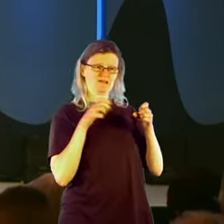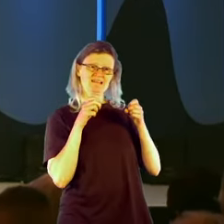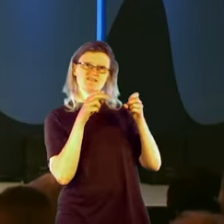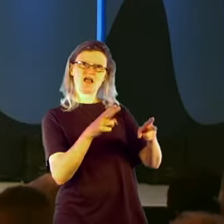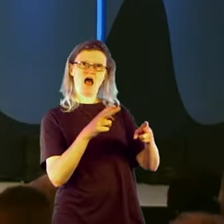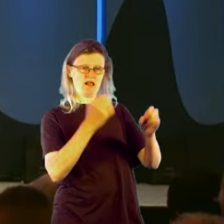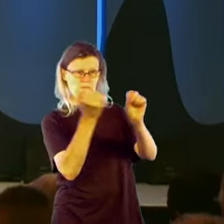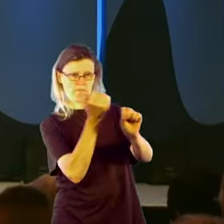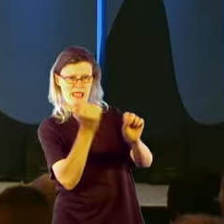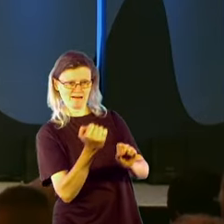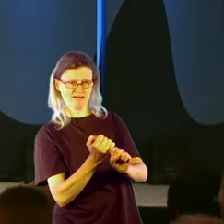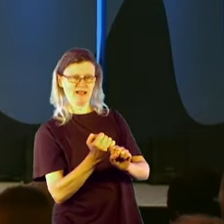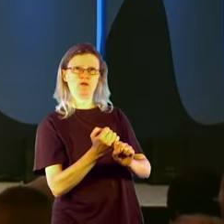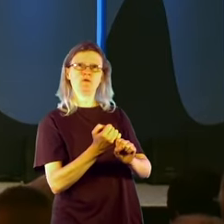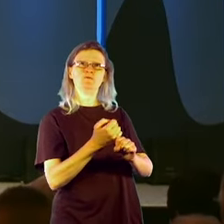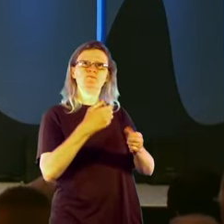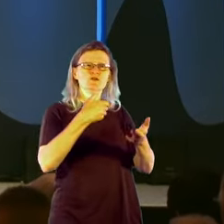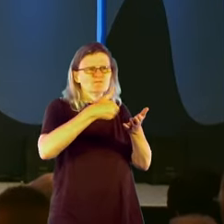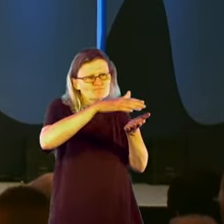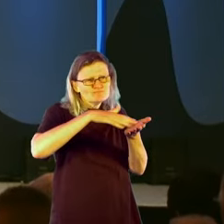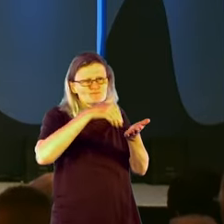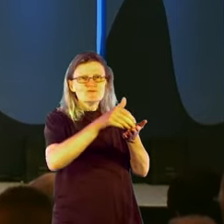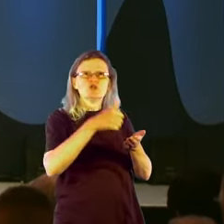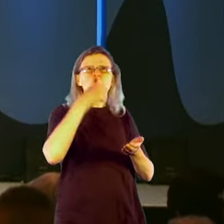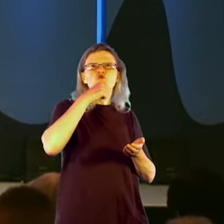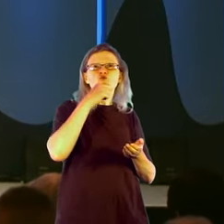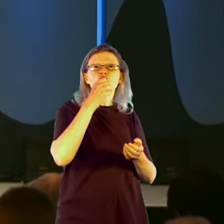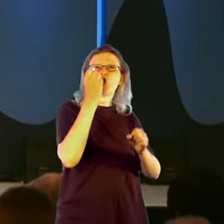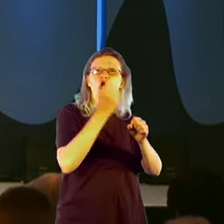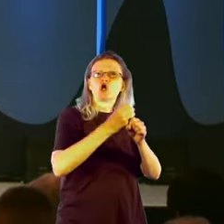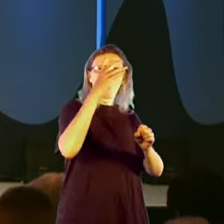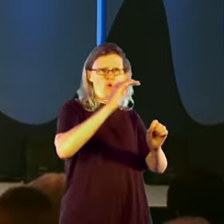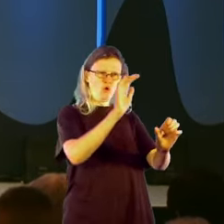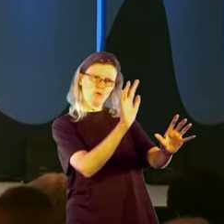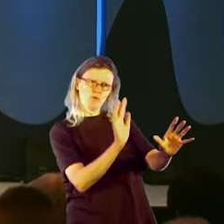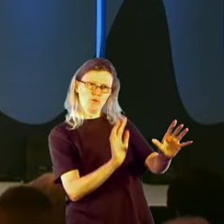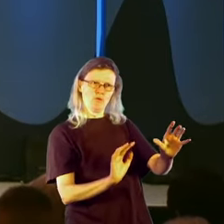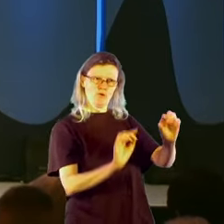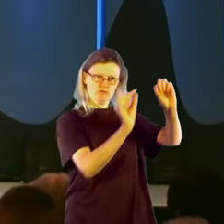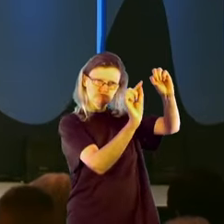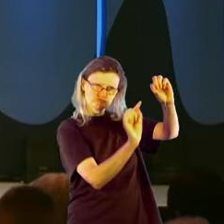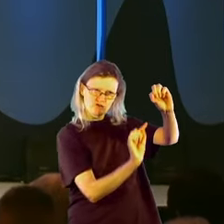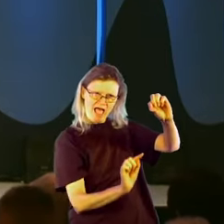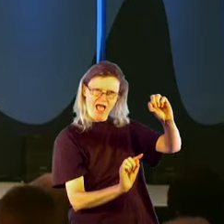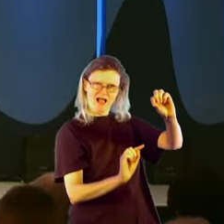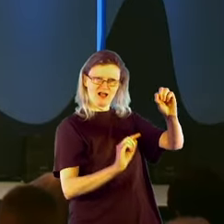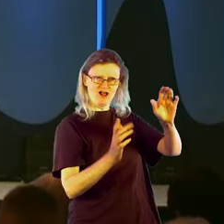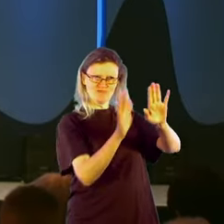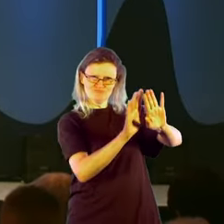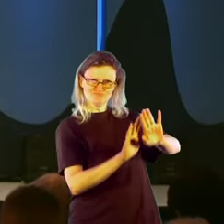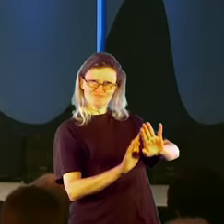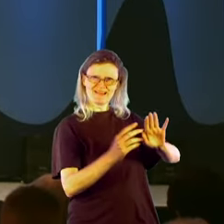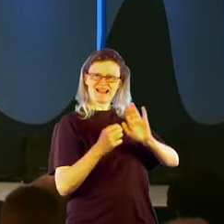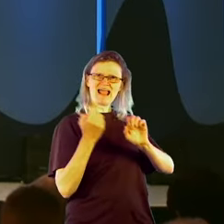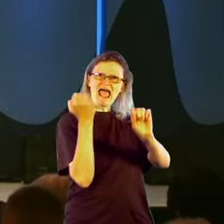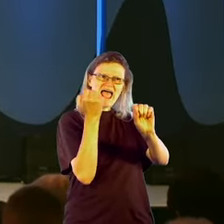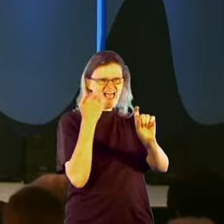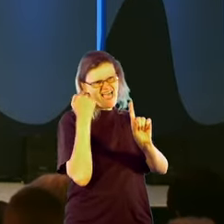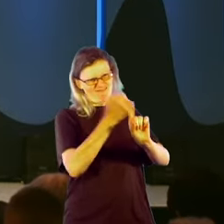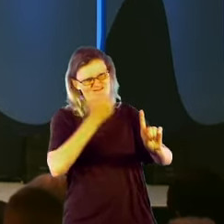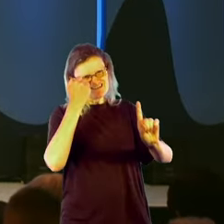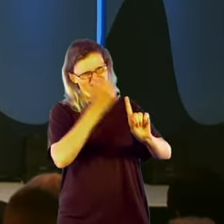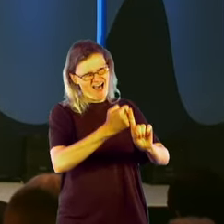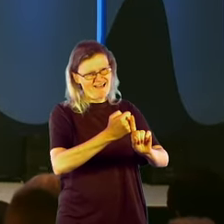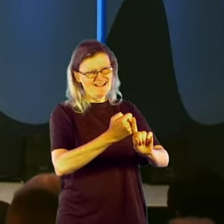gold, and it becomes glorious. The mended pottery is not simply restored to its unbroken state. It is